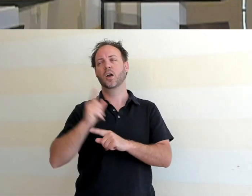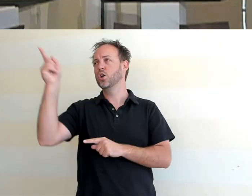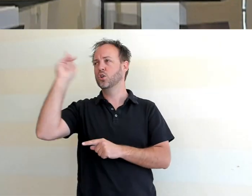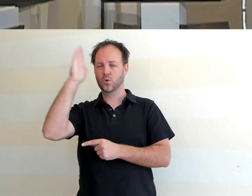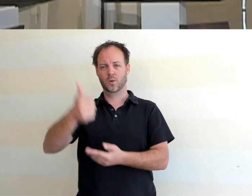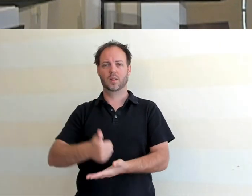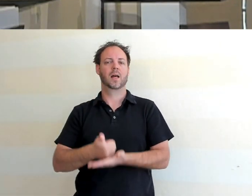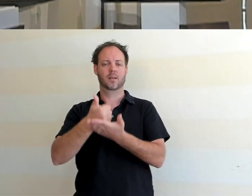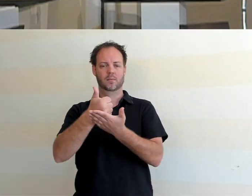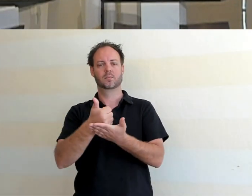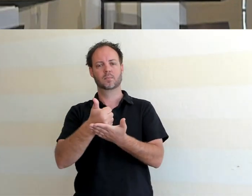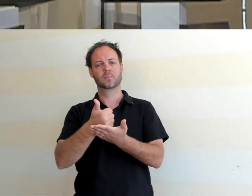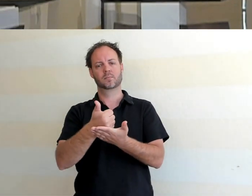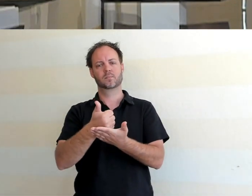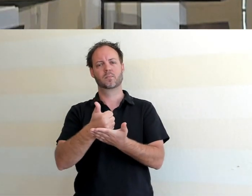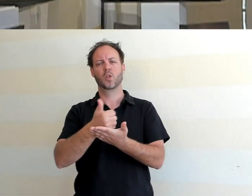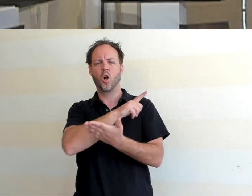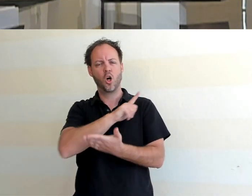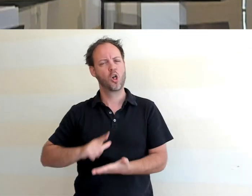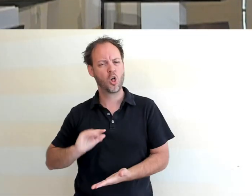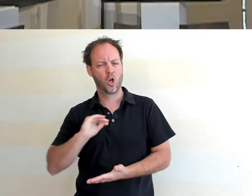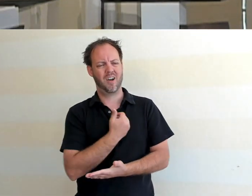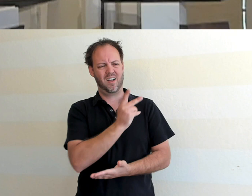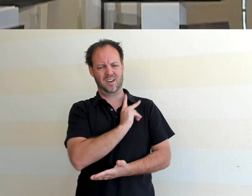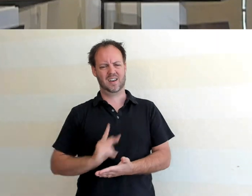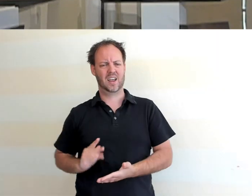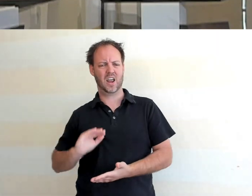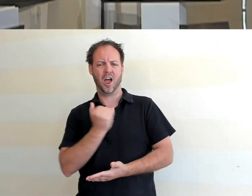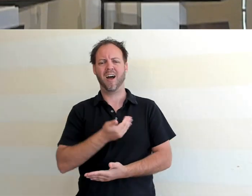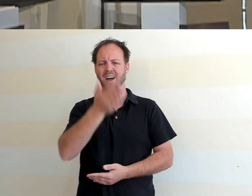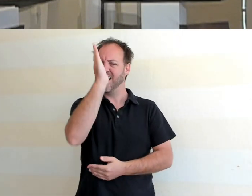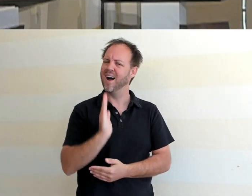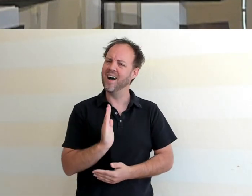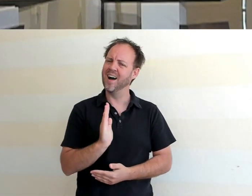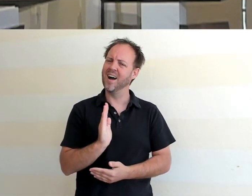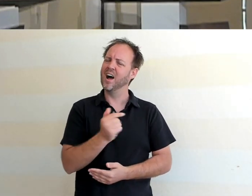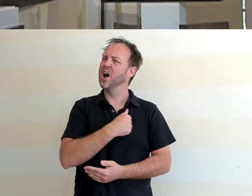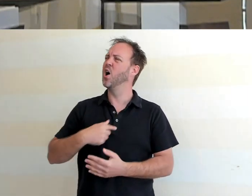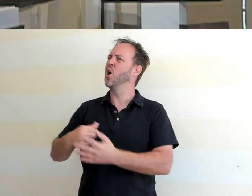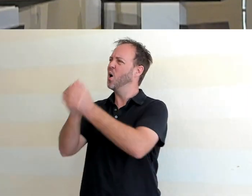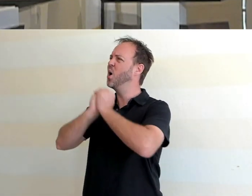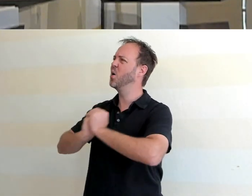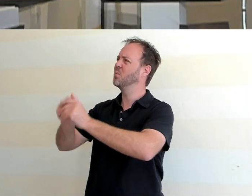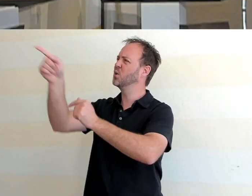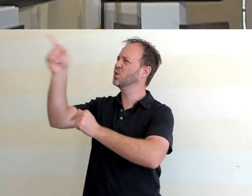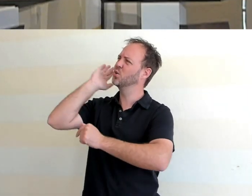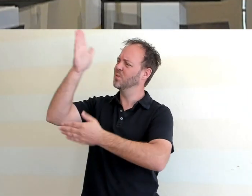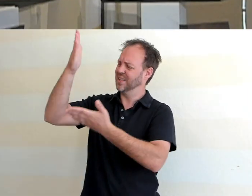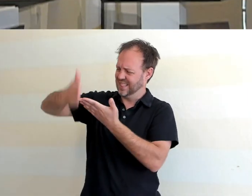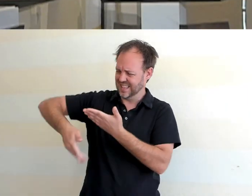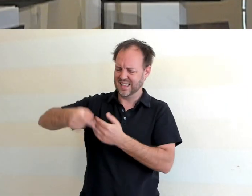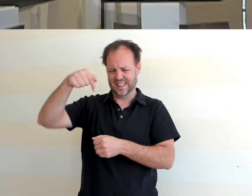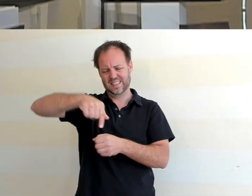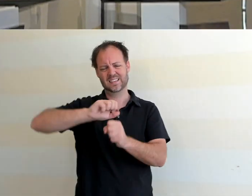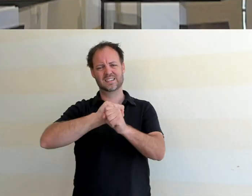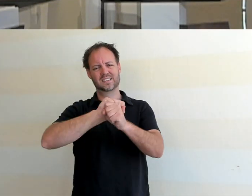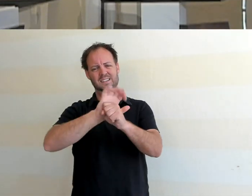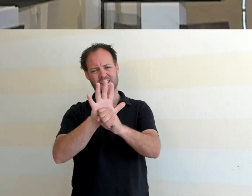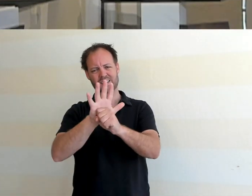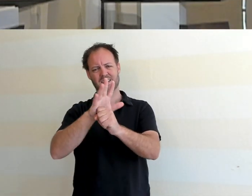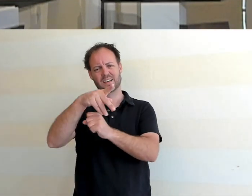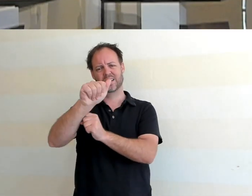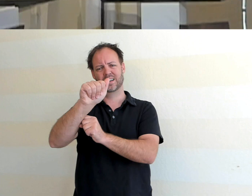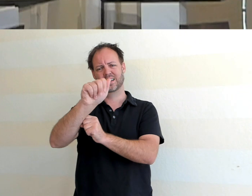help. Lord, our King and our God, we pray that you will end this coronavirus